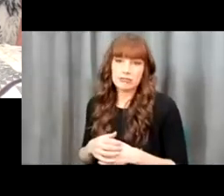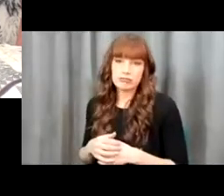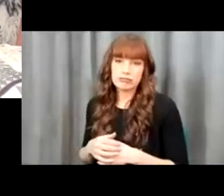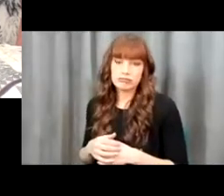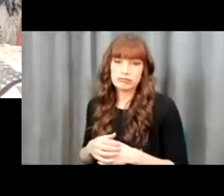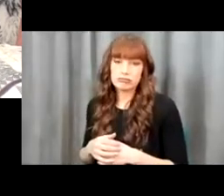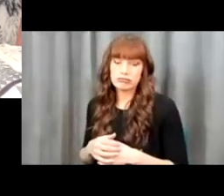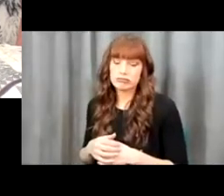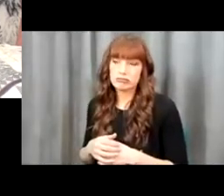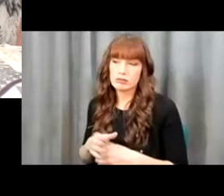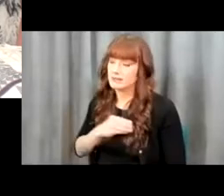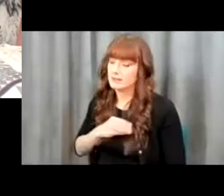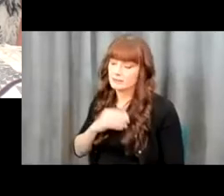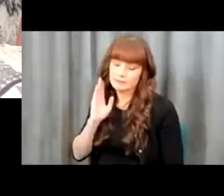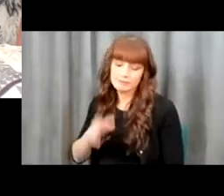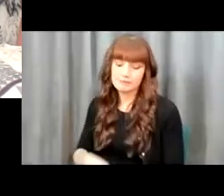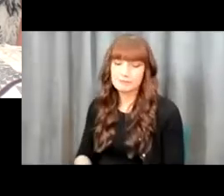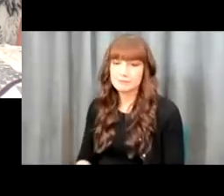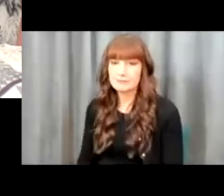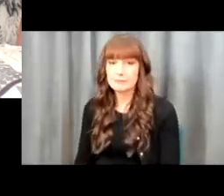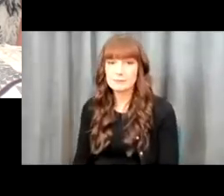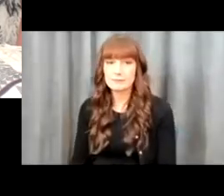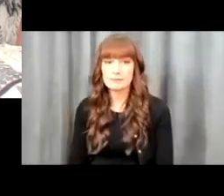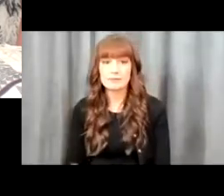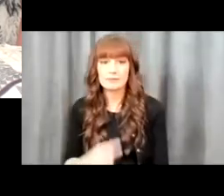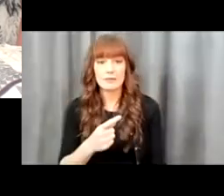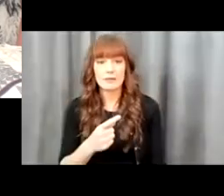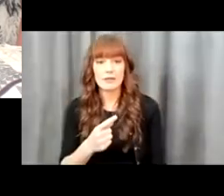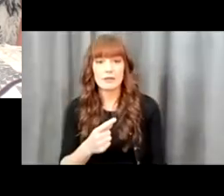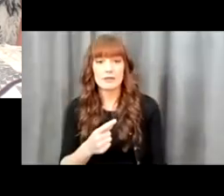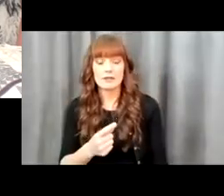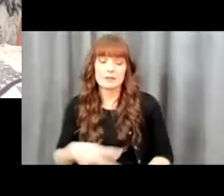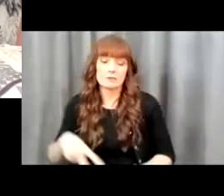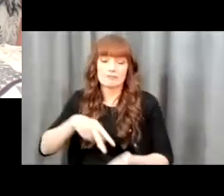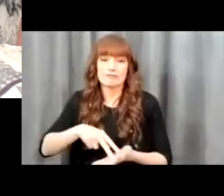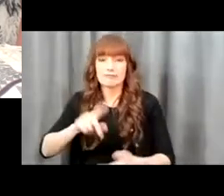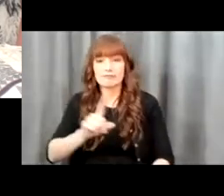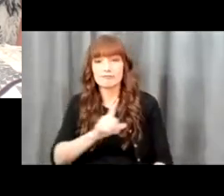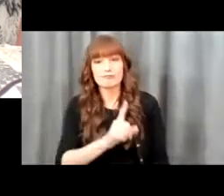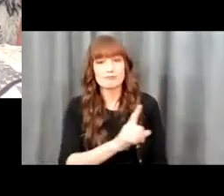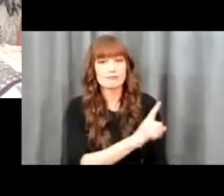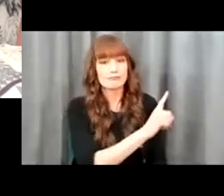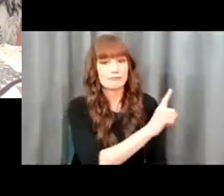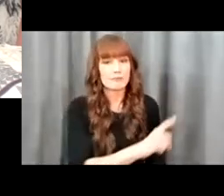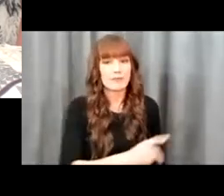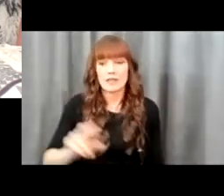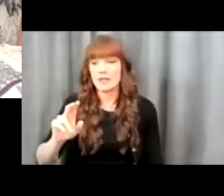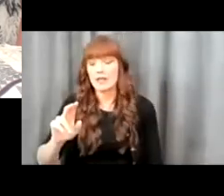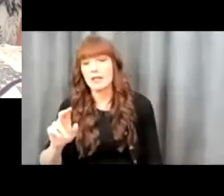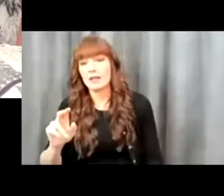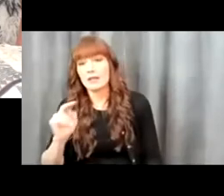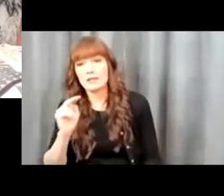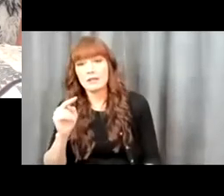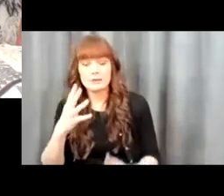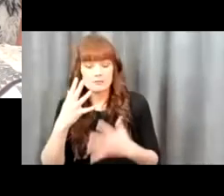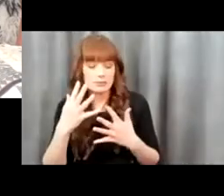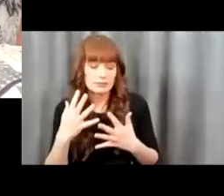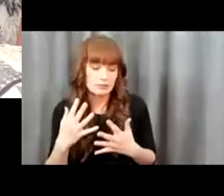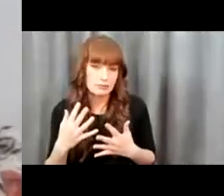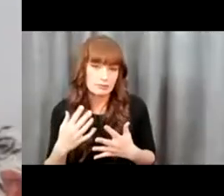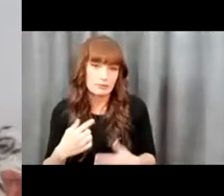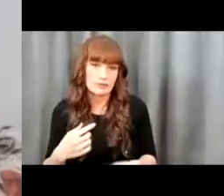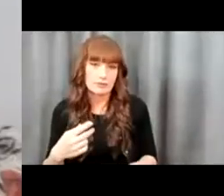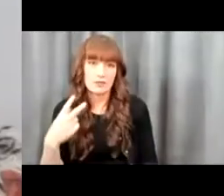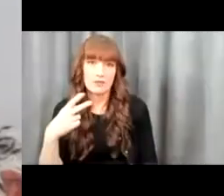I guess tell him I'll take it. Karo gets up and slinks out of the room, Nima dejected. Across the table, only